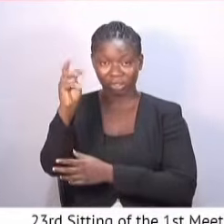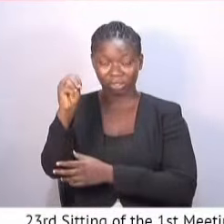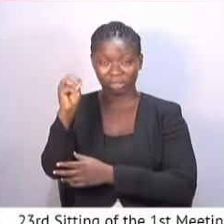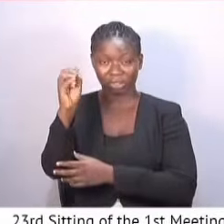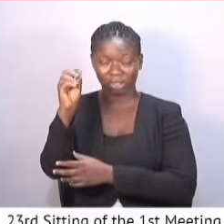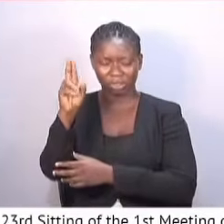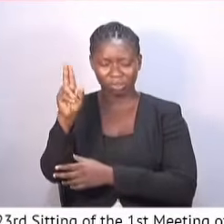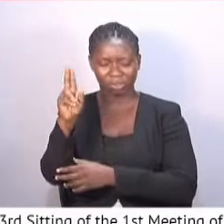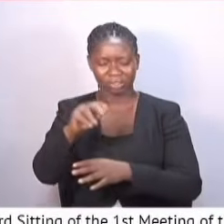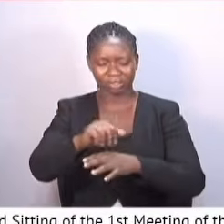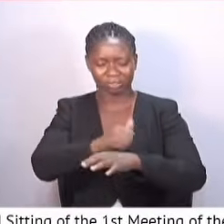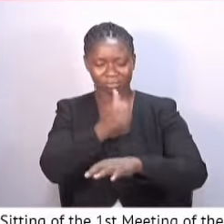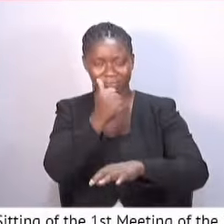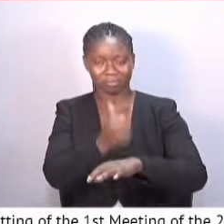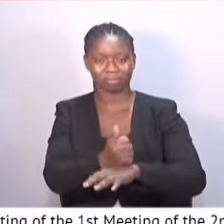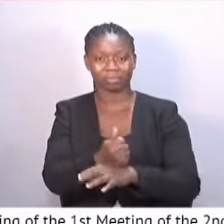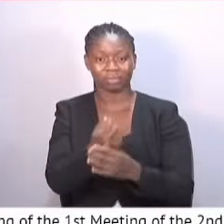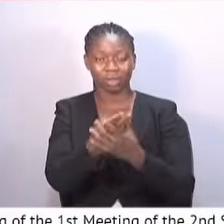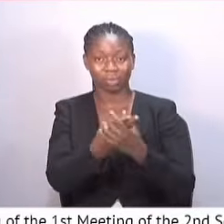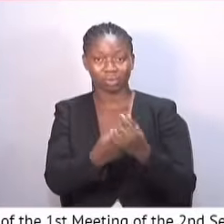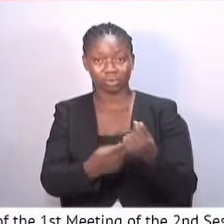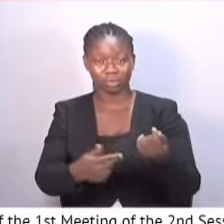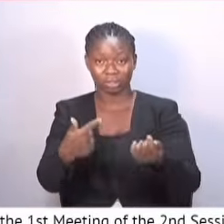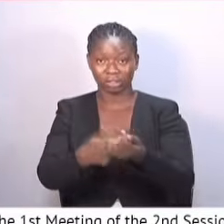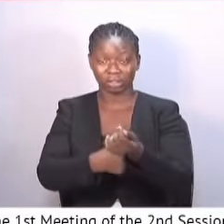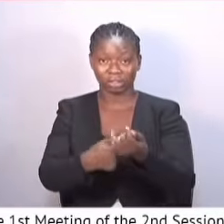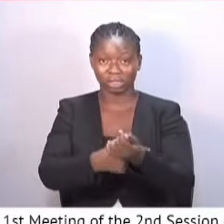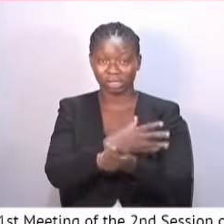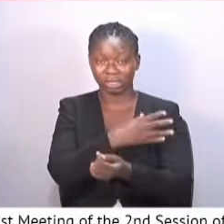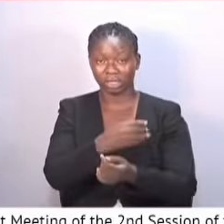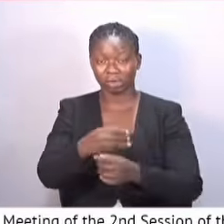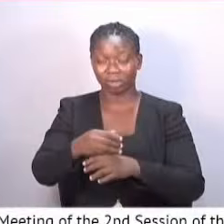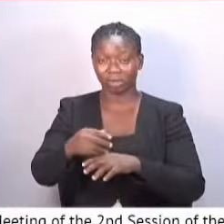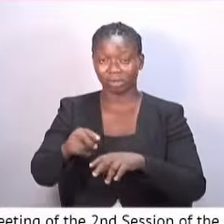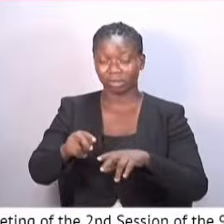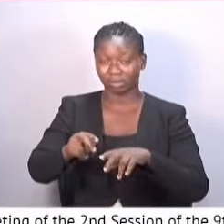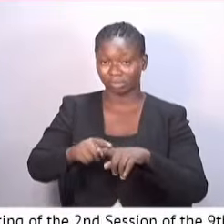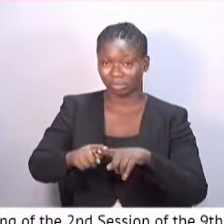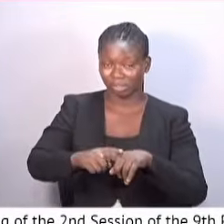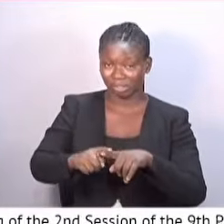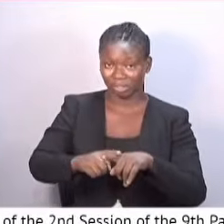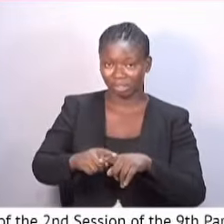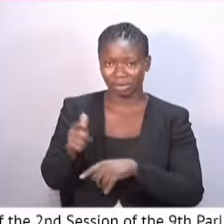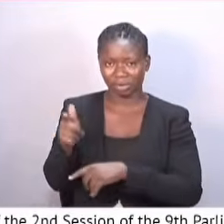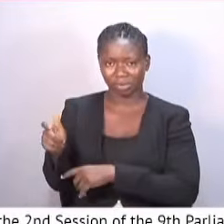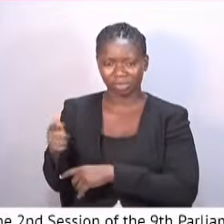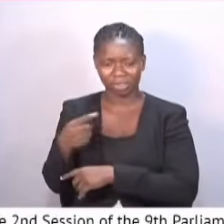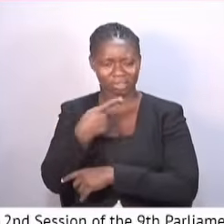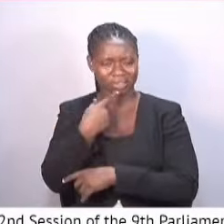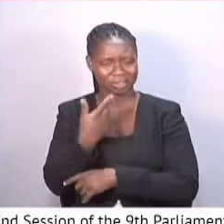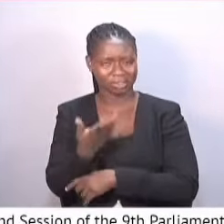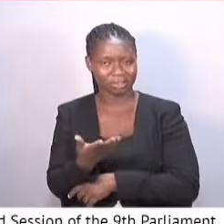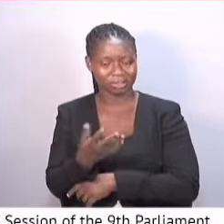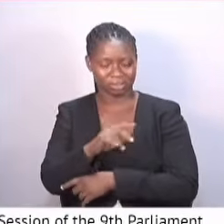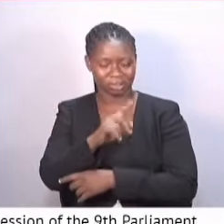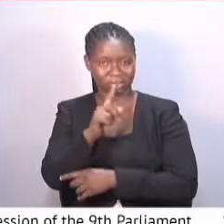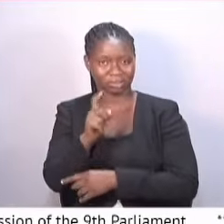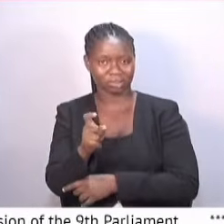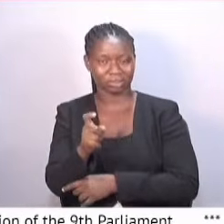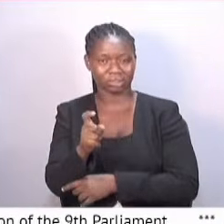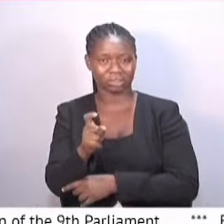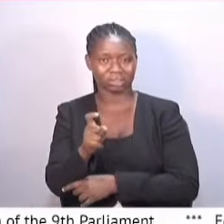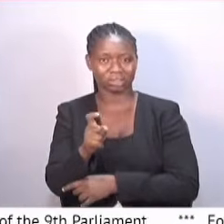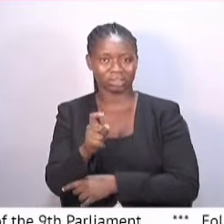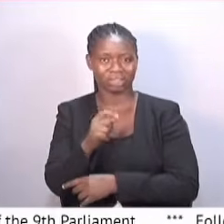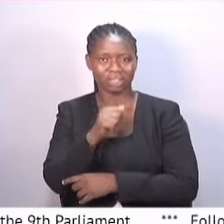memorandum executed between Ghana and British Petroleum. And you are saying that this question